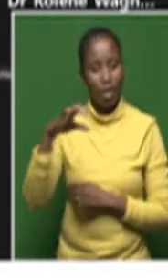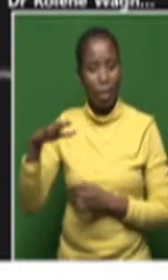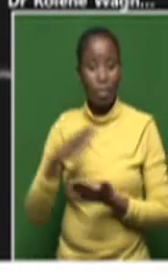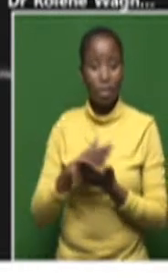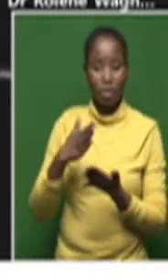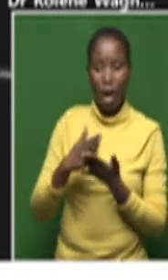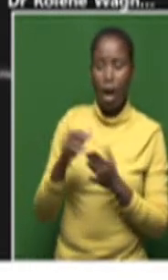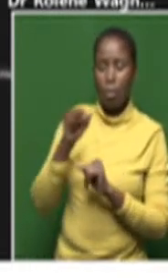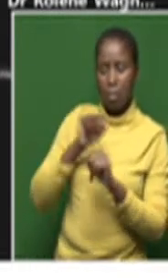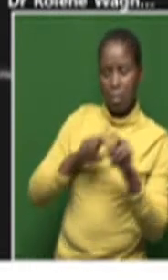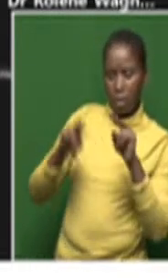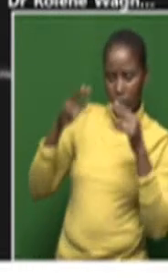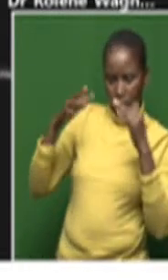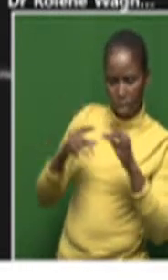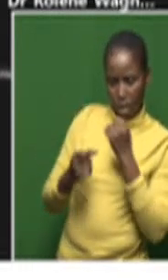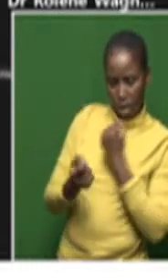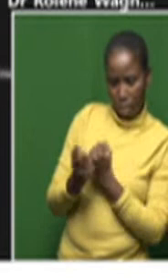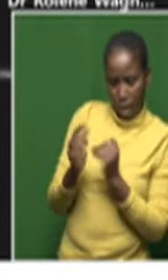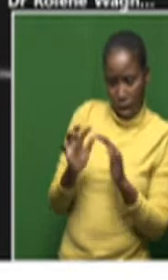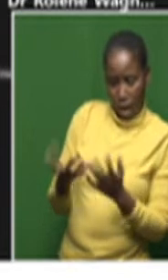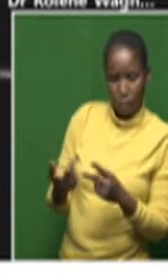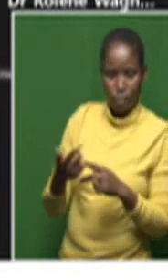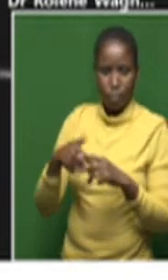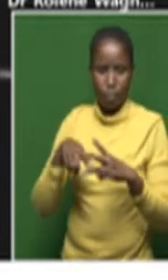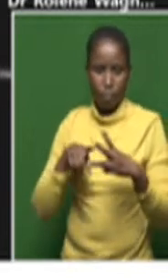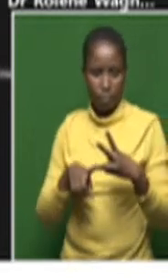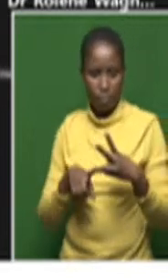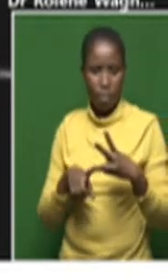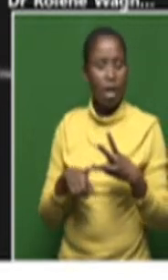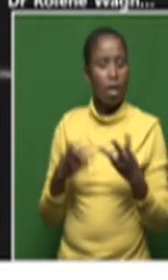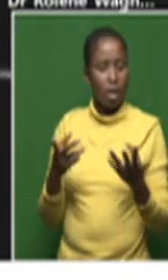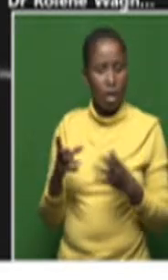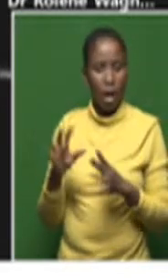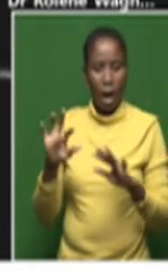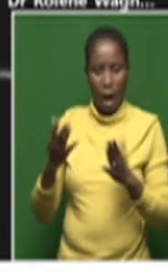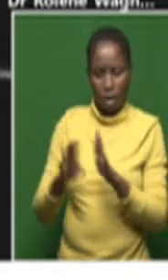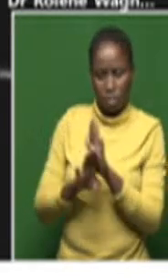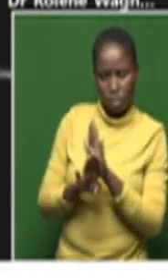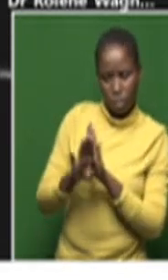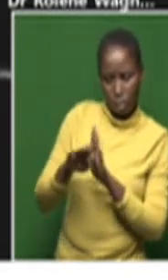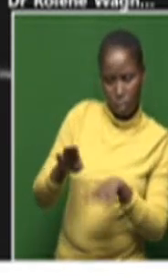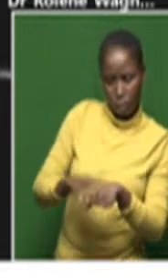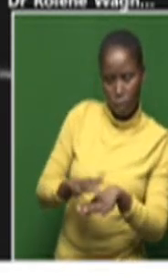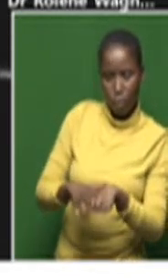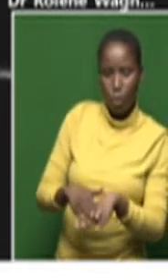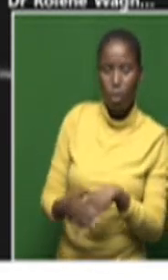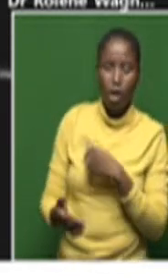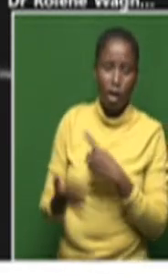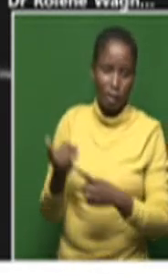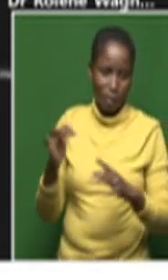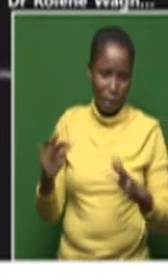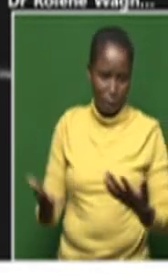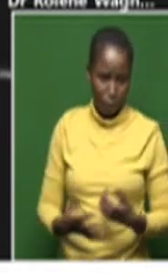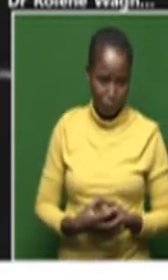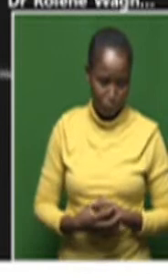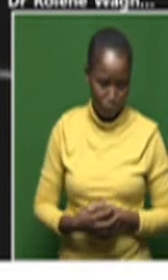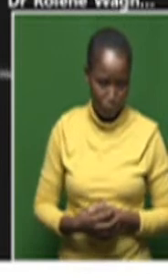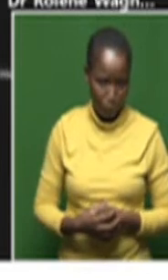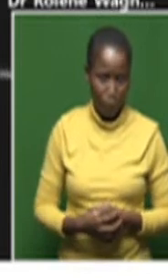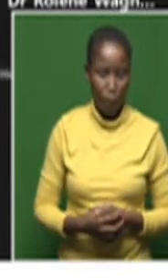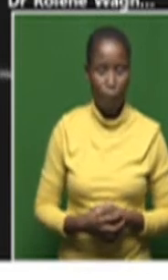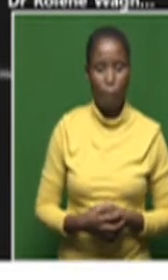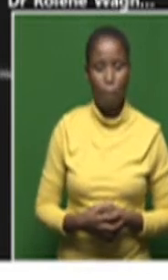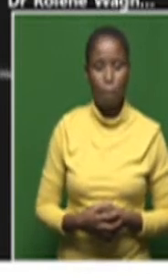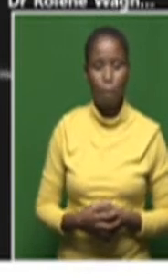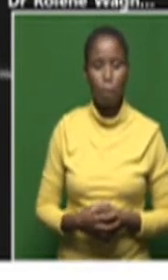from these trends, and then how we're planning to ramp up in the ensuing days. With respect to